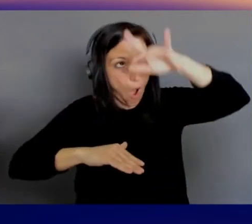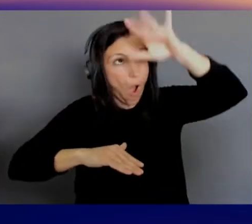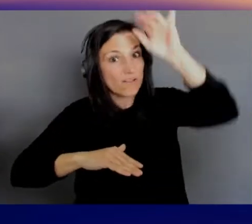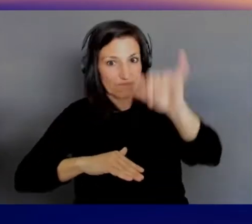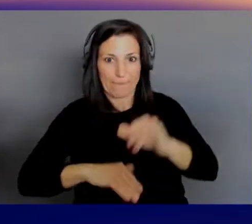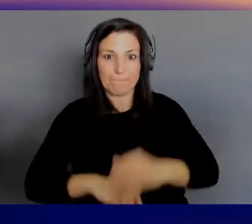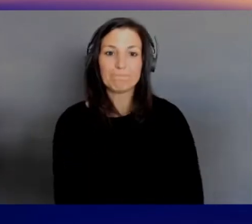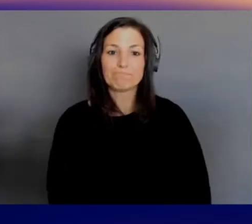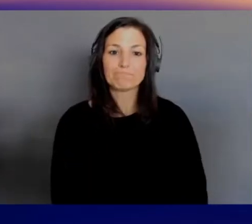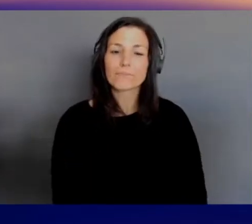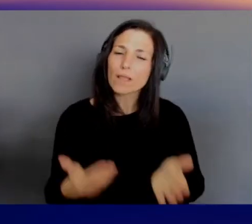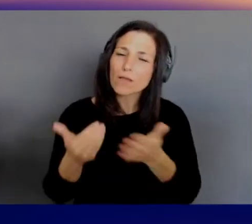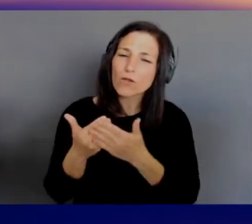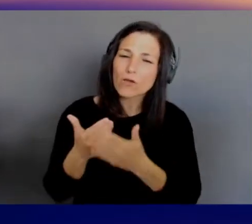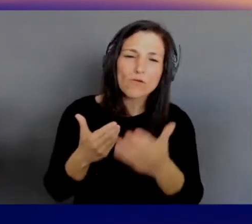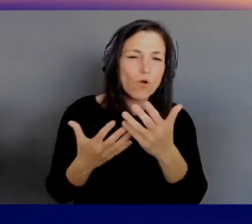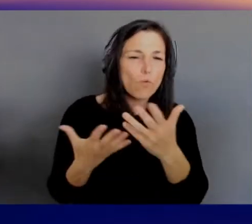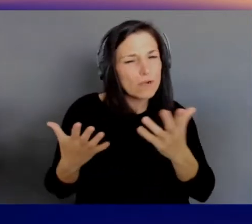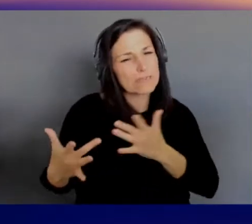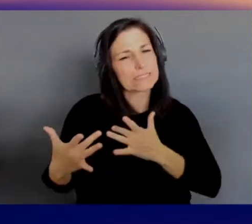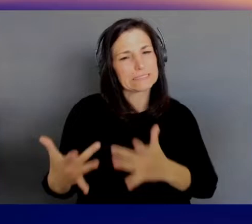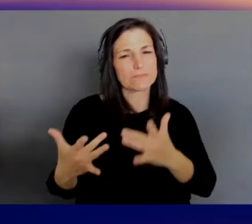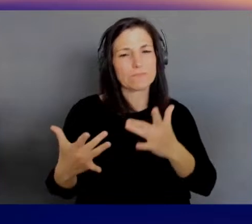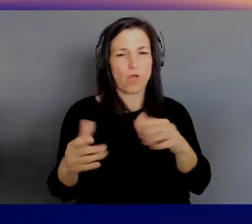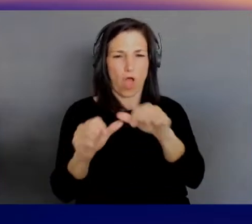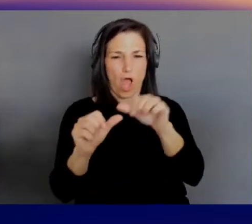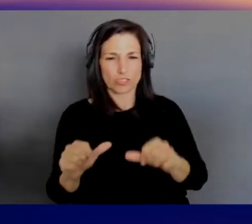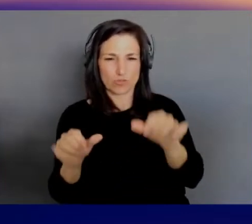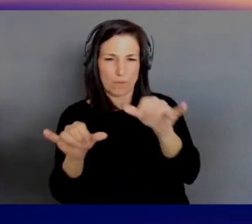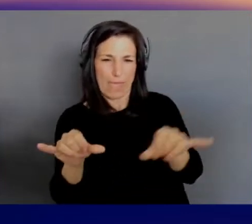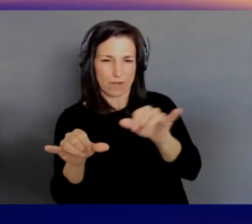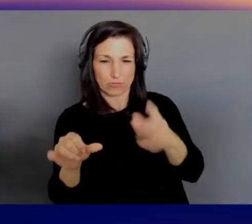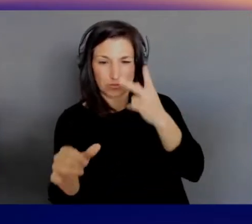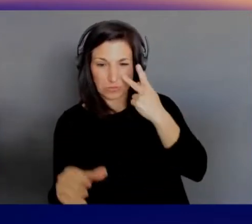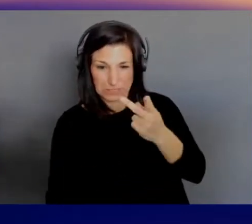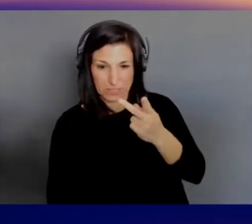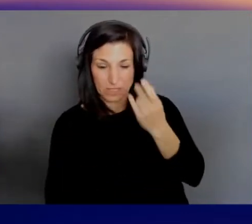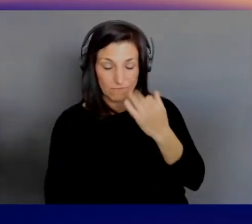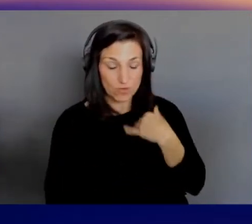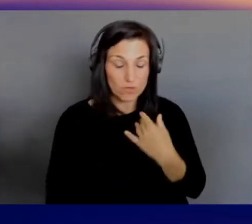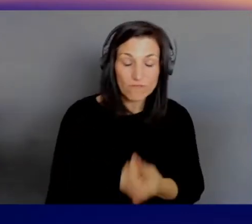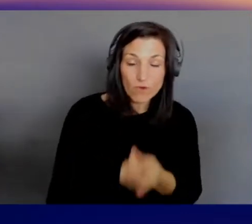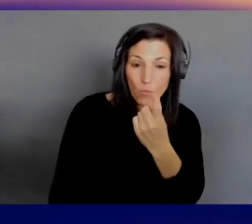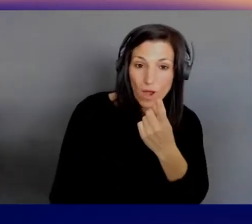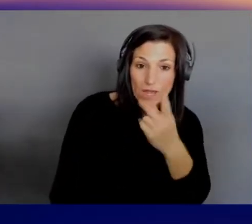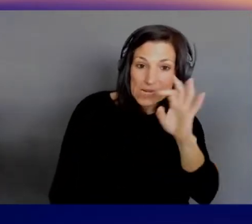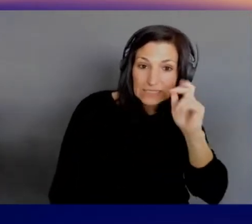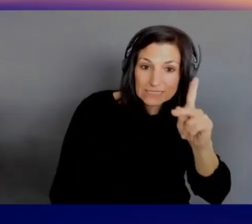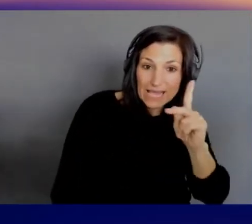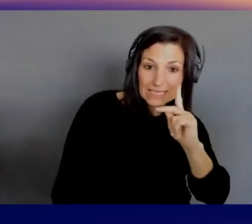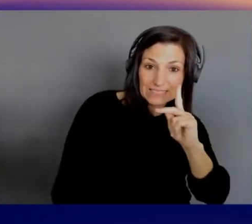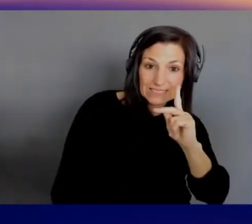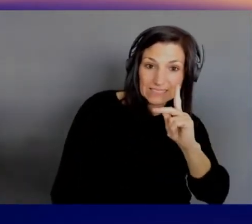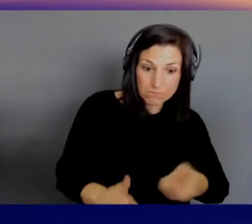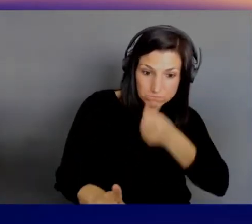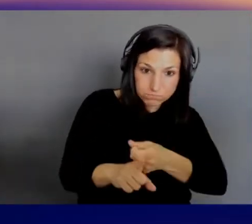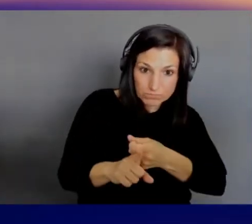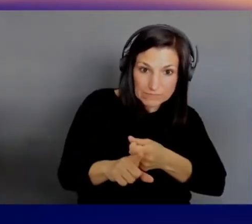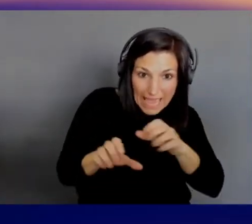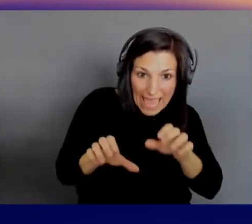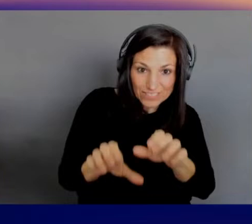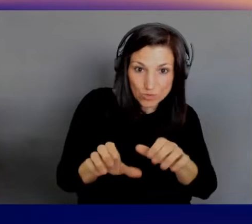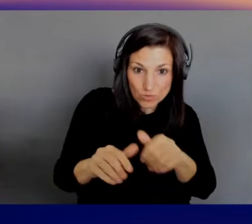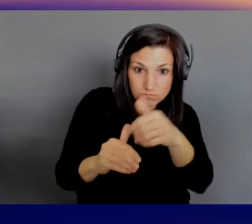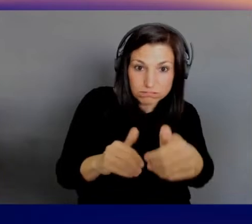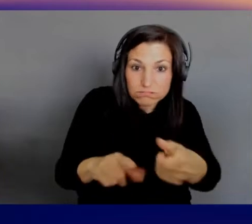the common architecture patterns that you see is like if you have to have one task executed after the another, or you have to have a failed task and